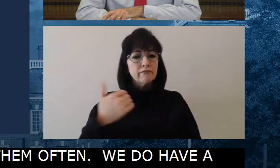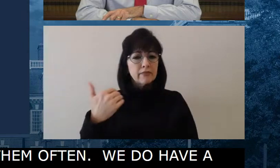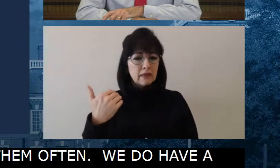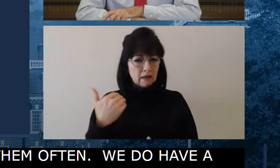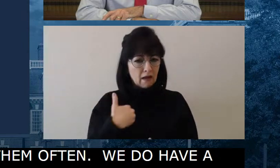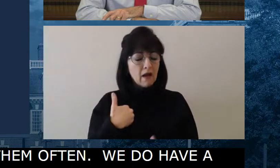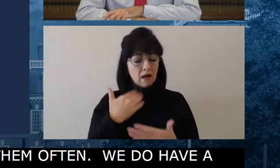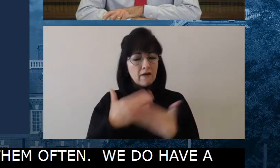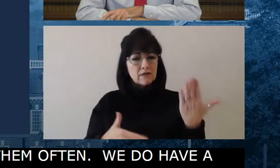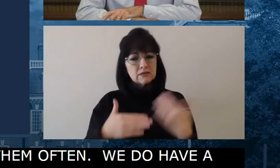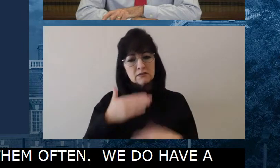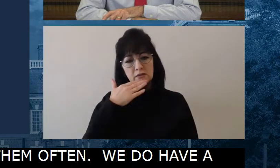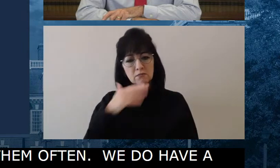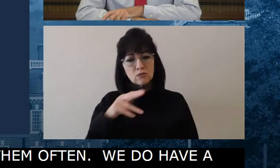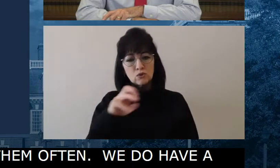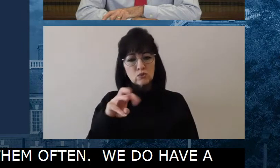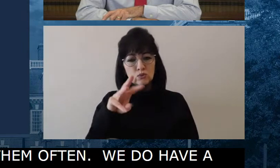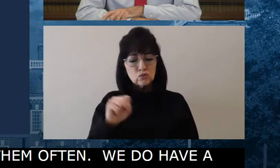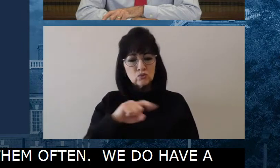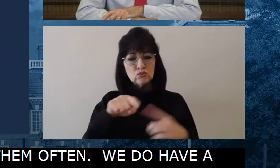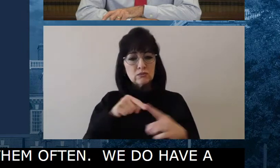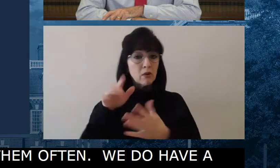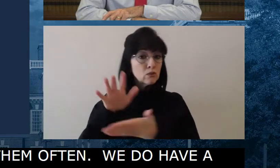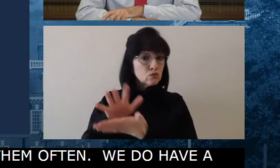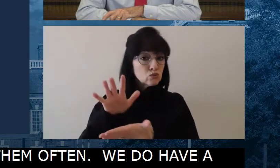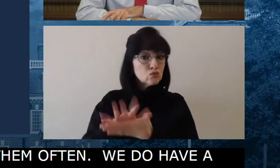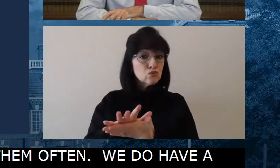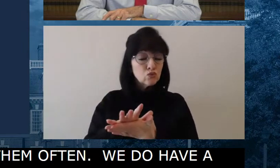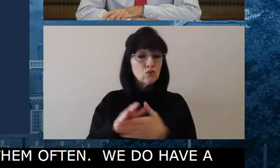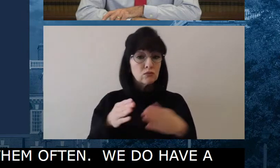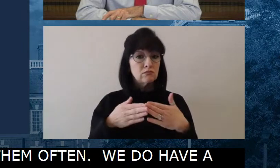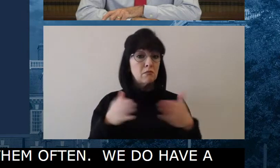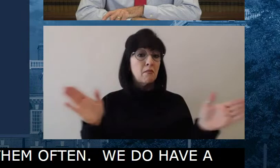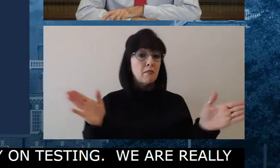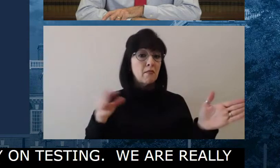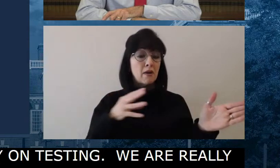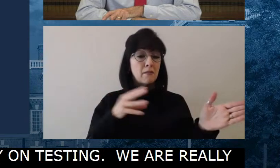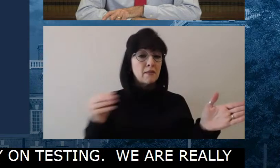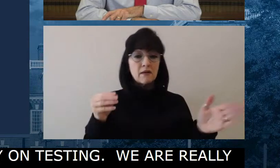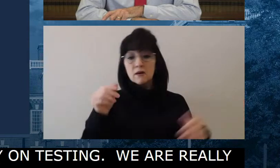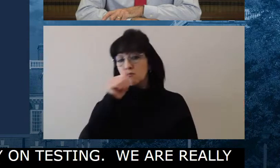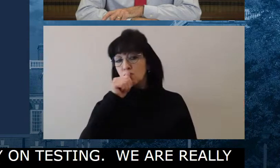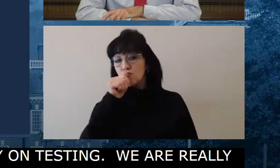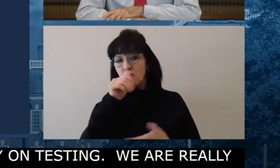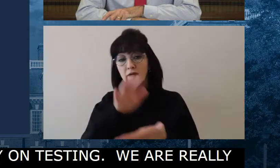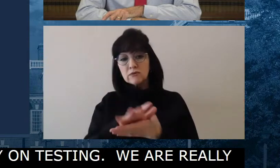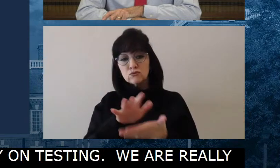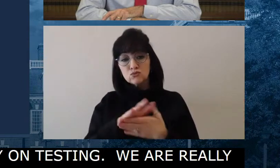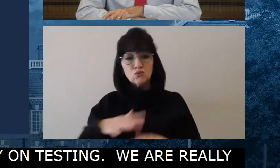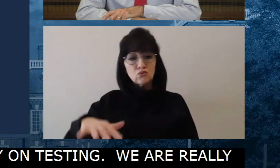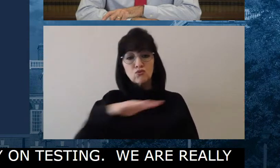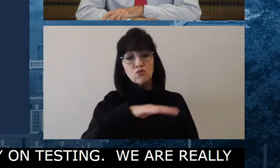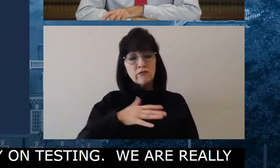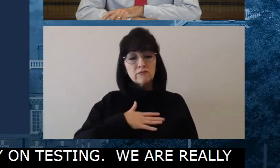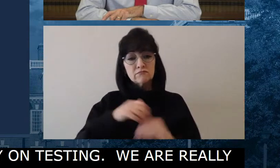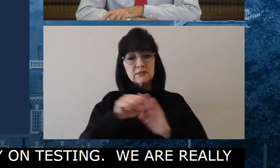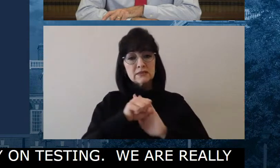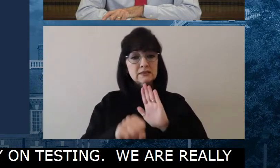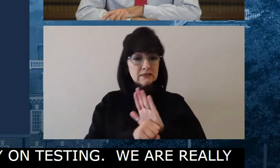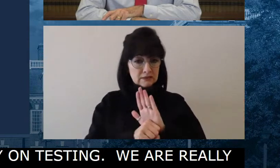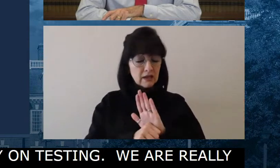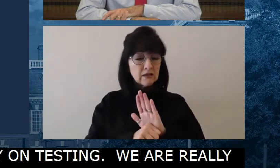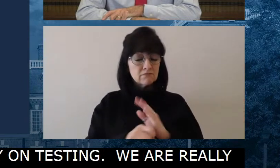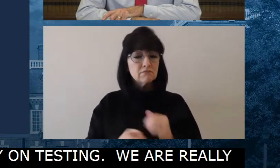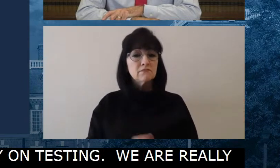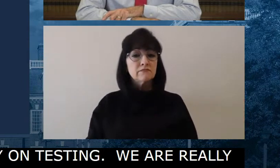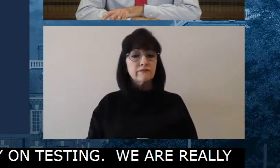of Delaware students are in schools, public and private schools across our state for in-person instruction,